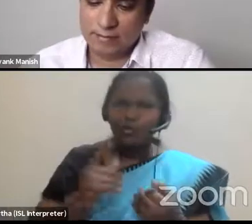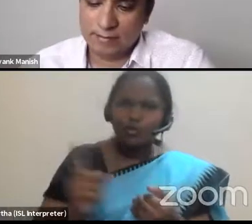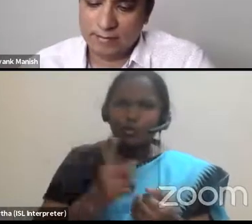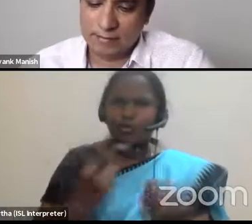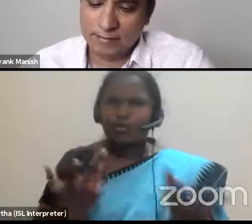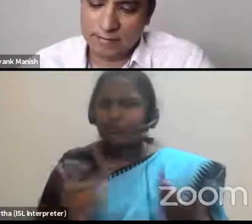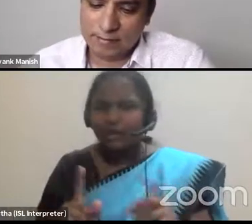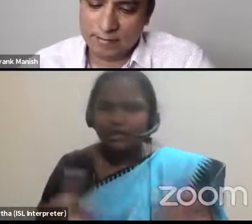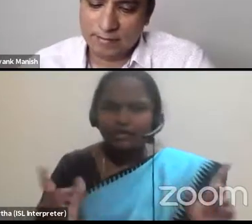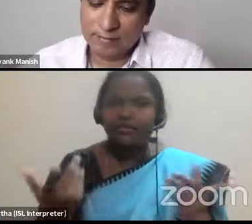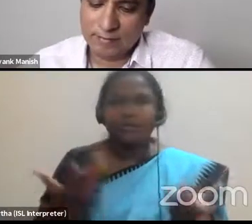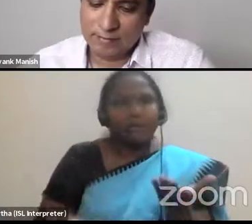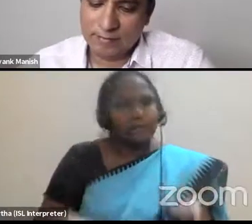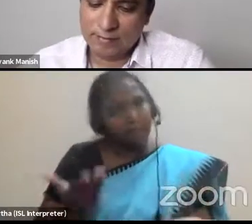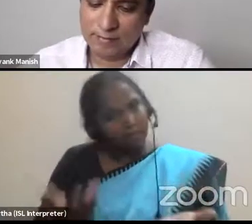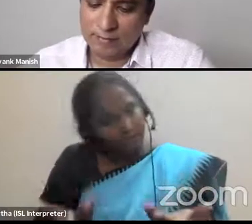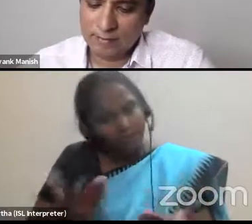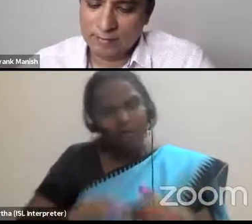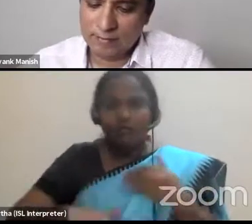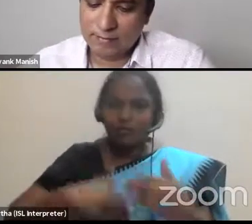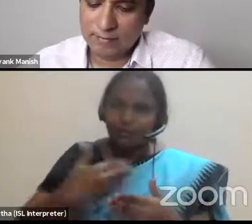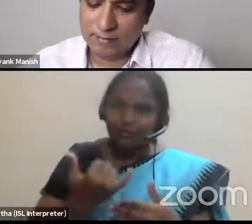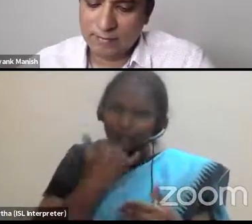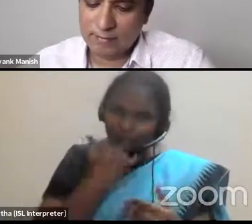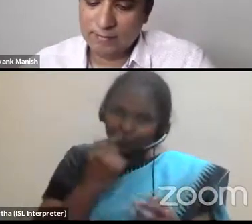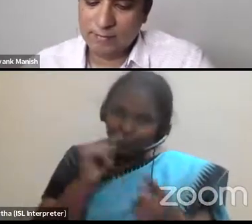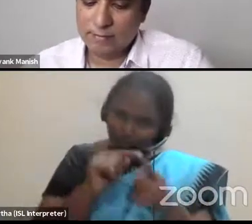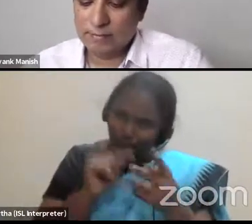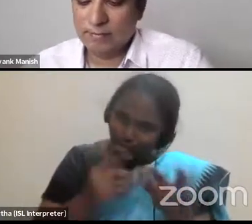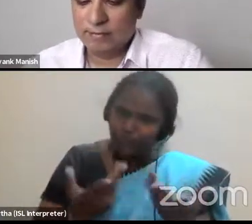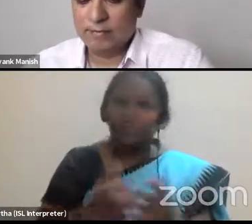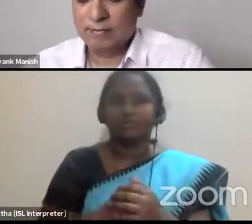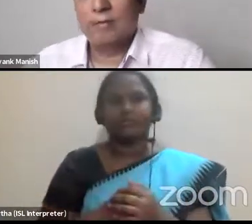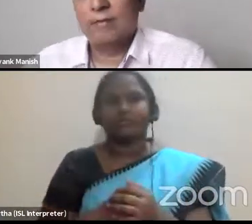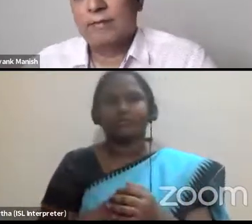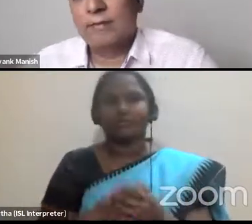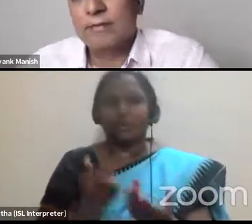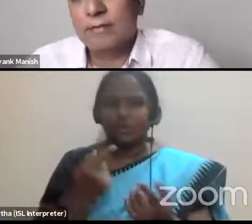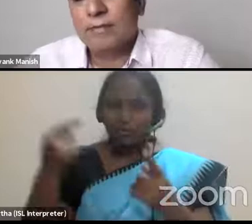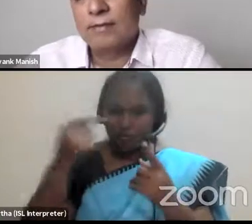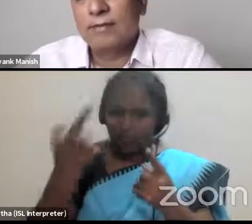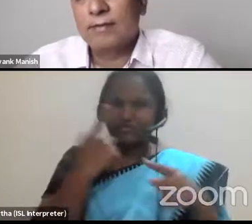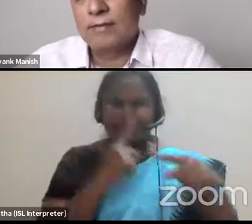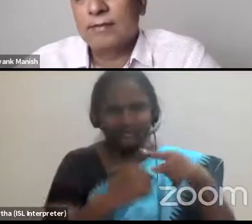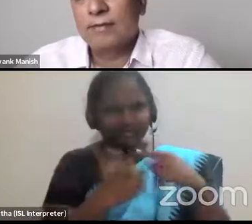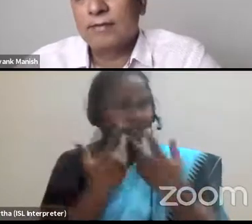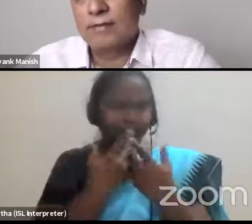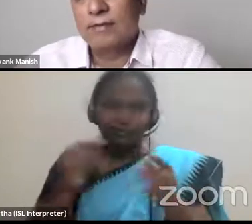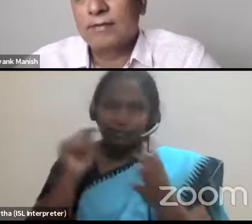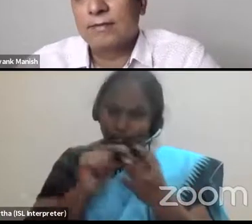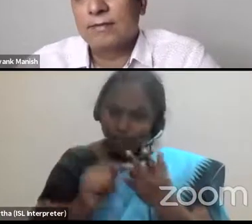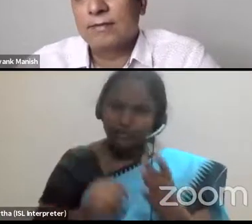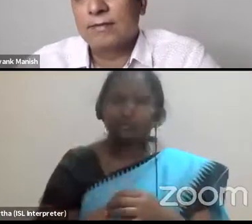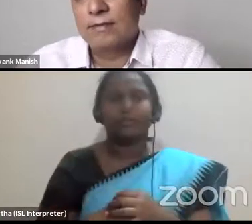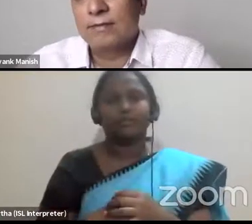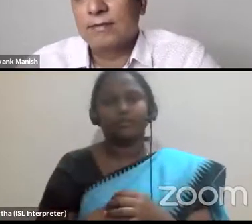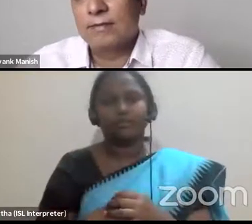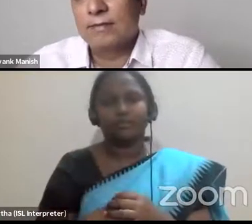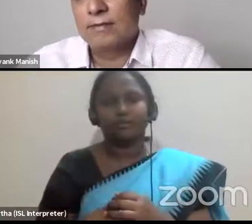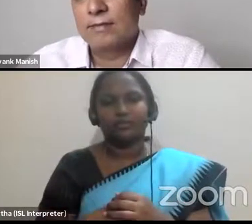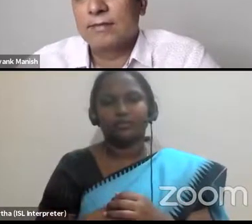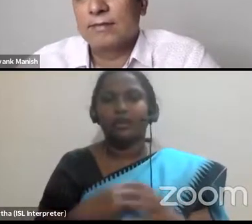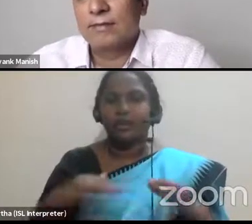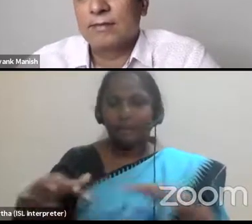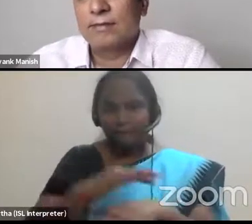those, maybe those false points are, what are those, positives and negatives and pressure points, and